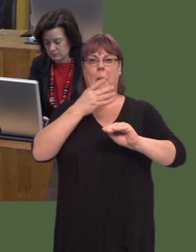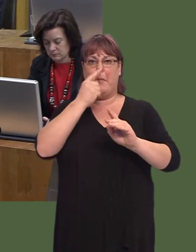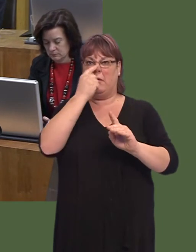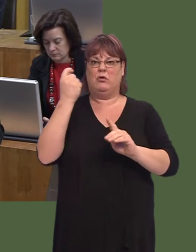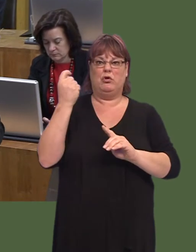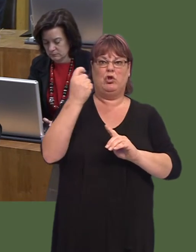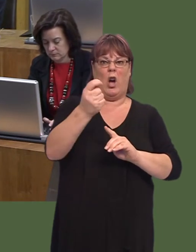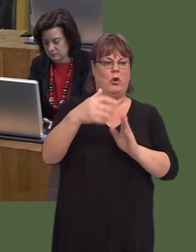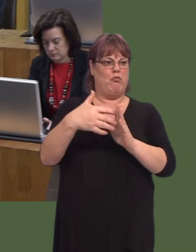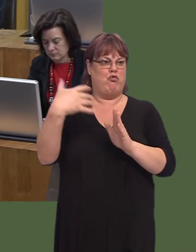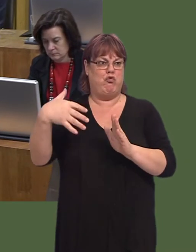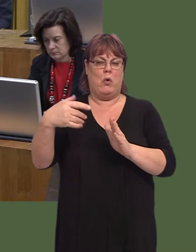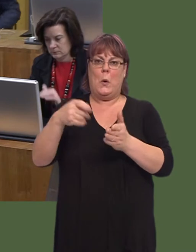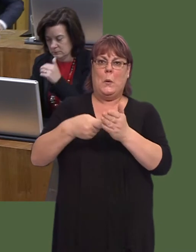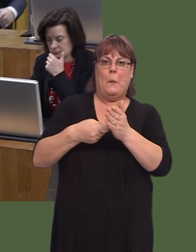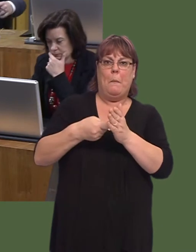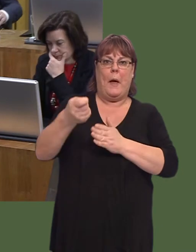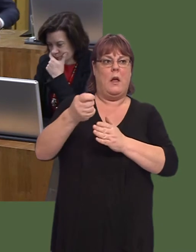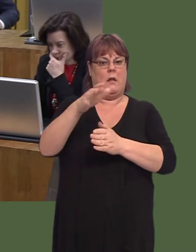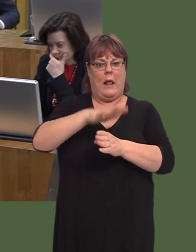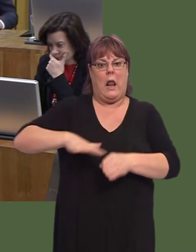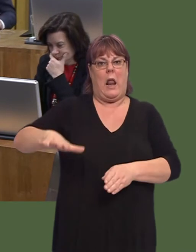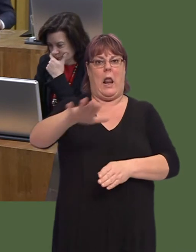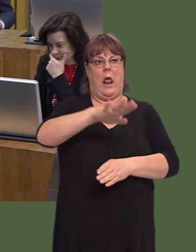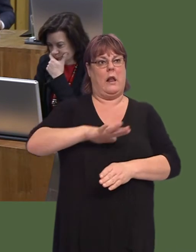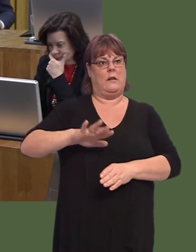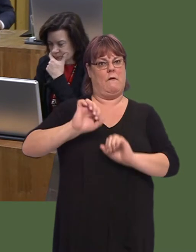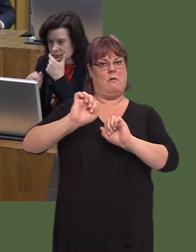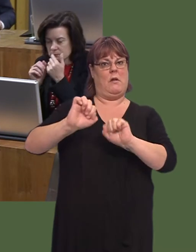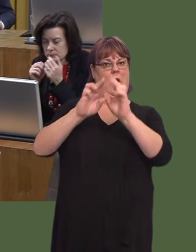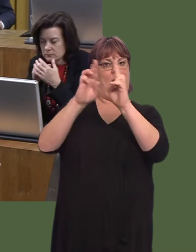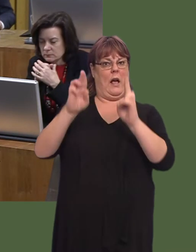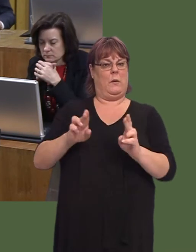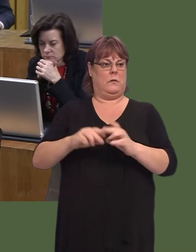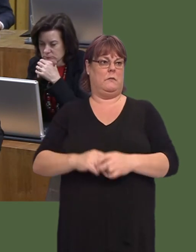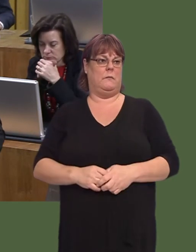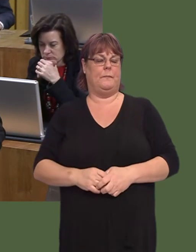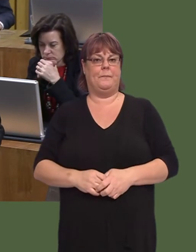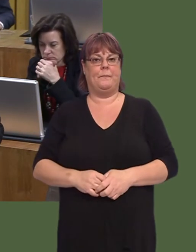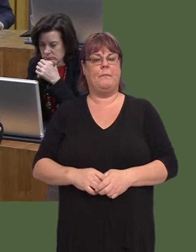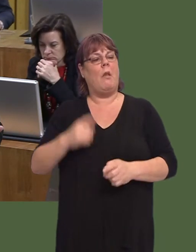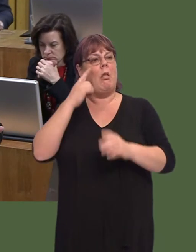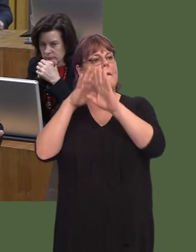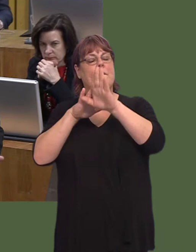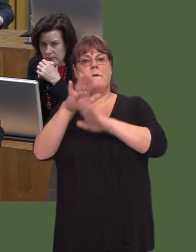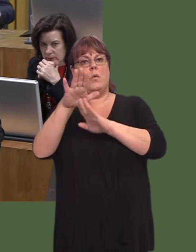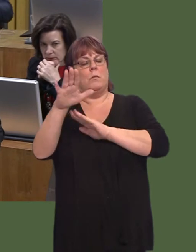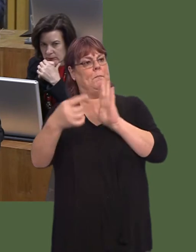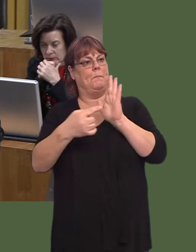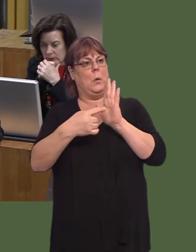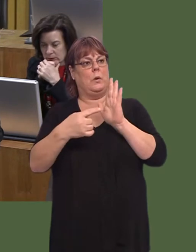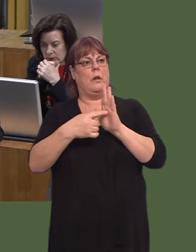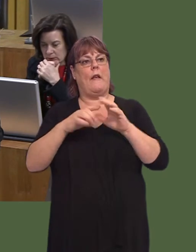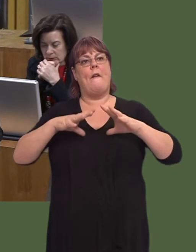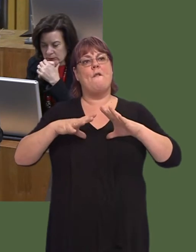been charged large amounts in order to buy out the land on which their houses actually sit. And I think in the future it's